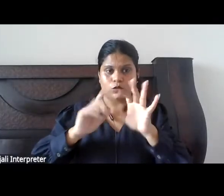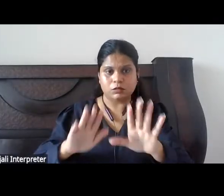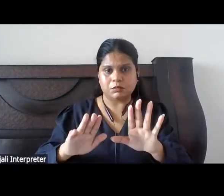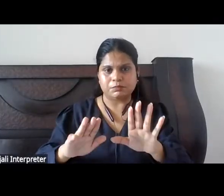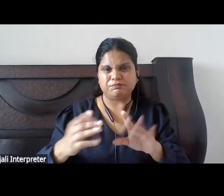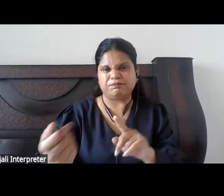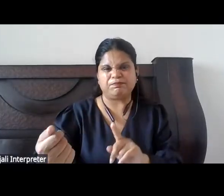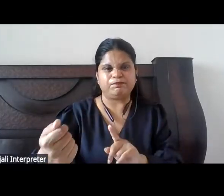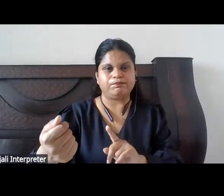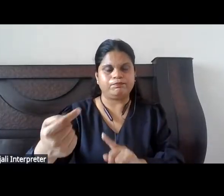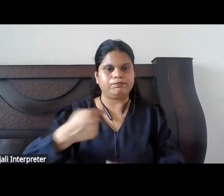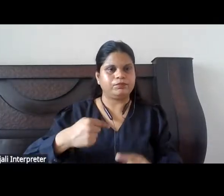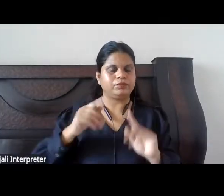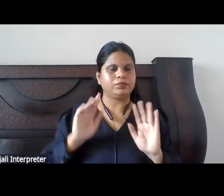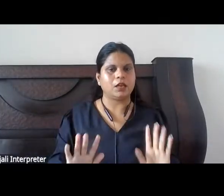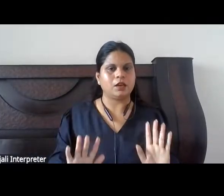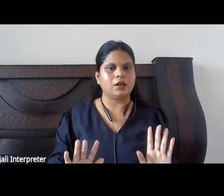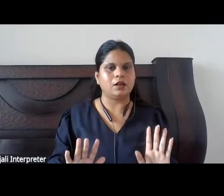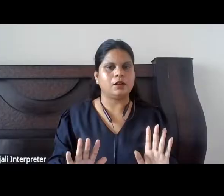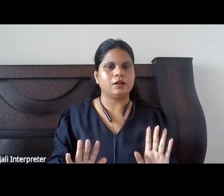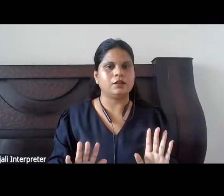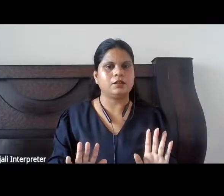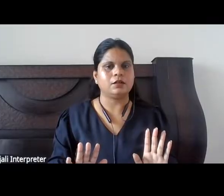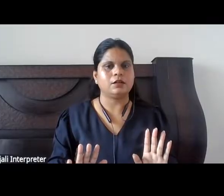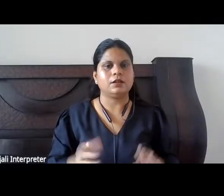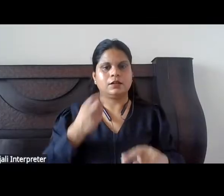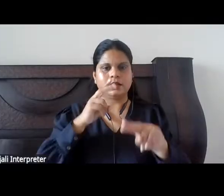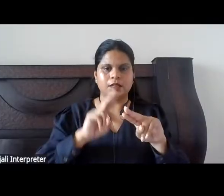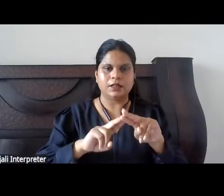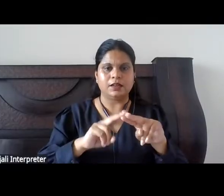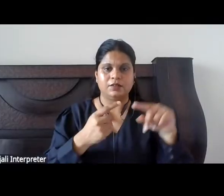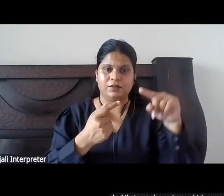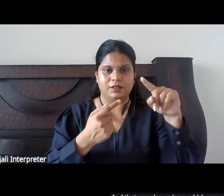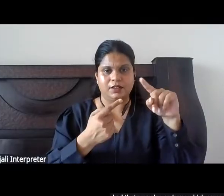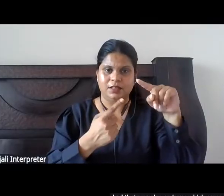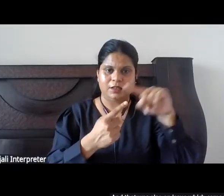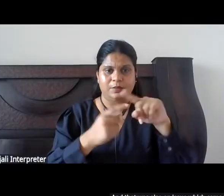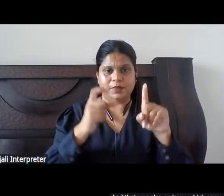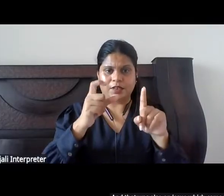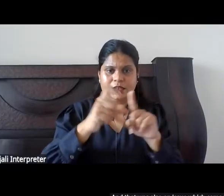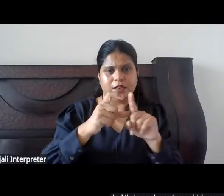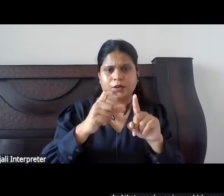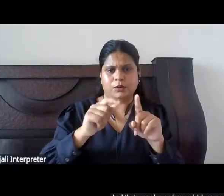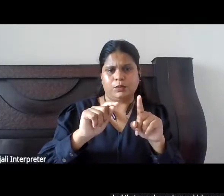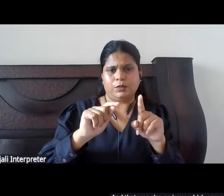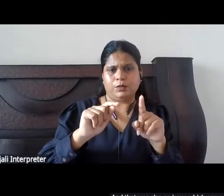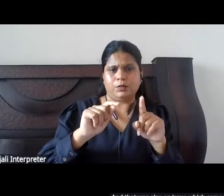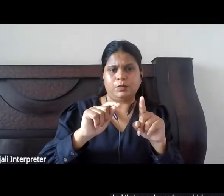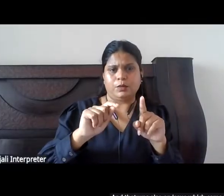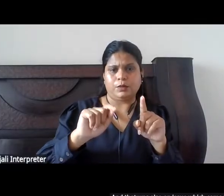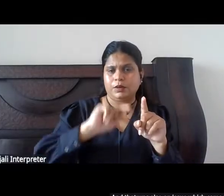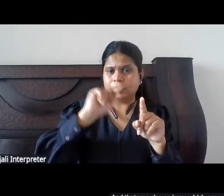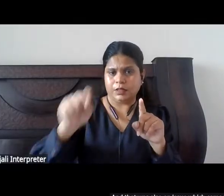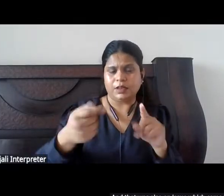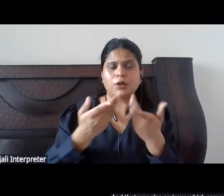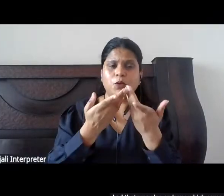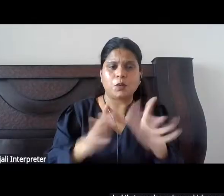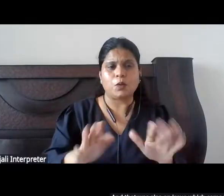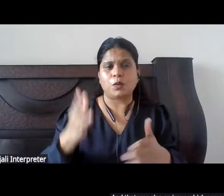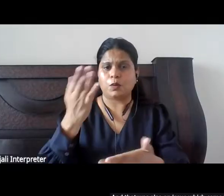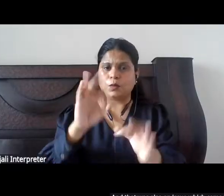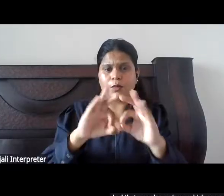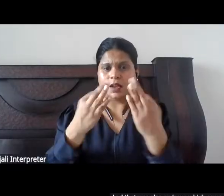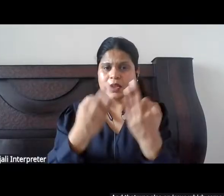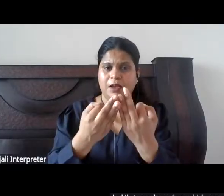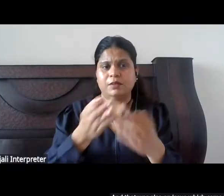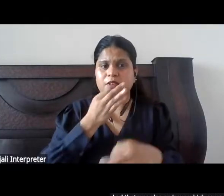which came to us because the moment they go and ask whether any person, any member of your family is a